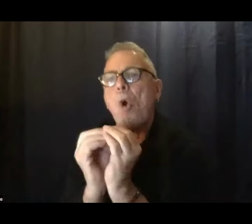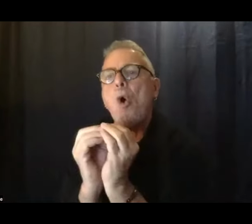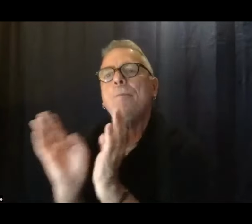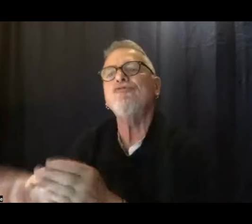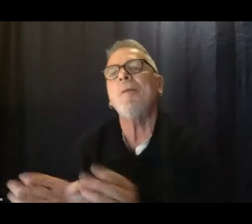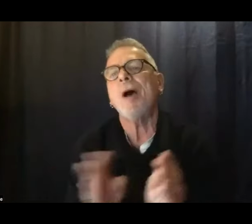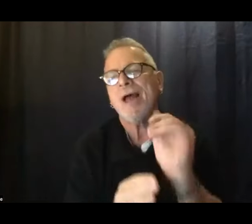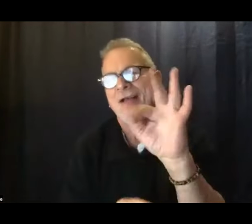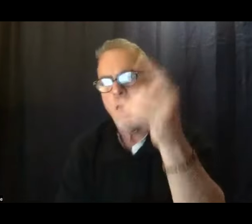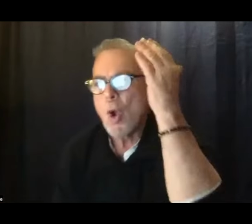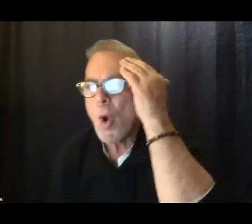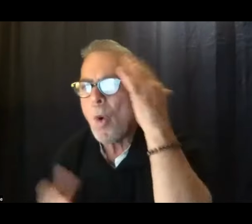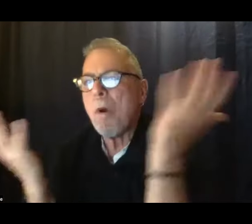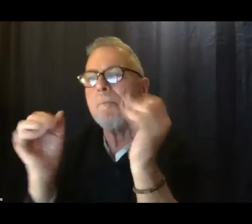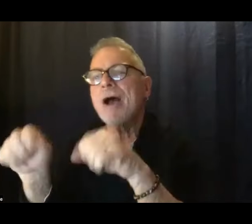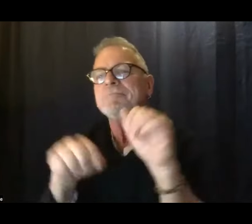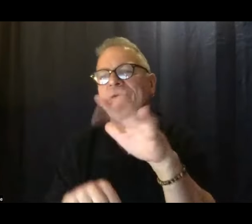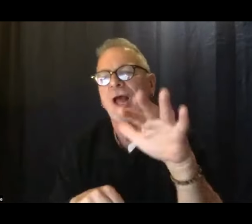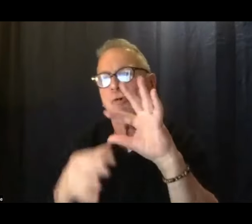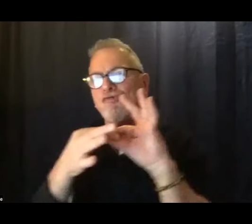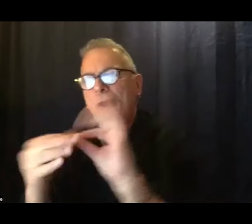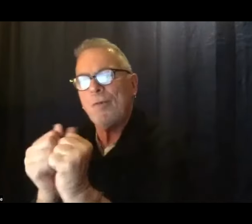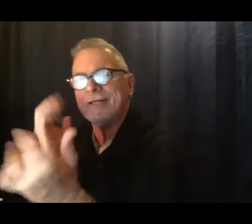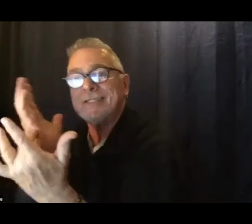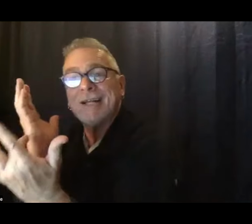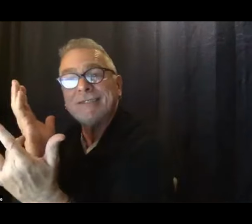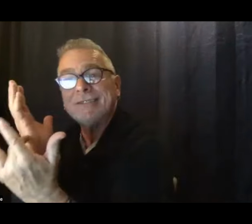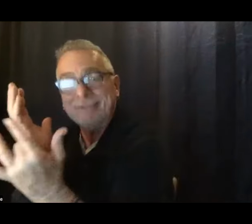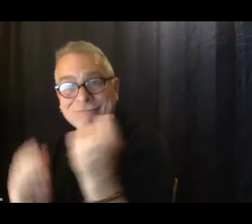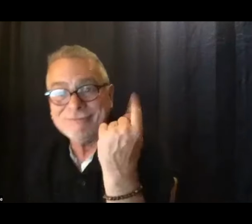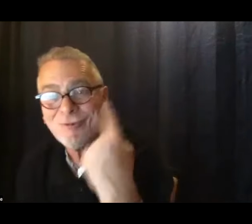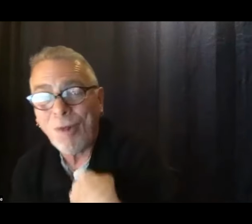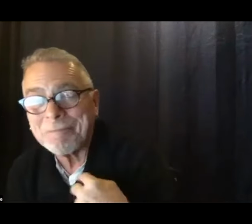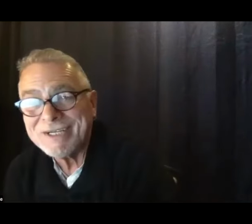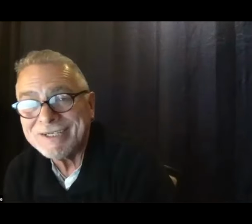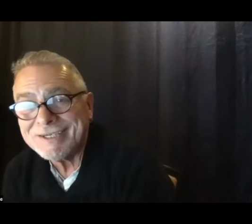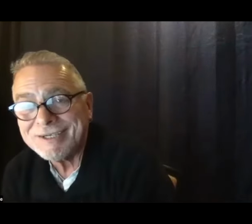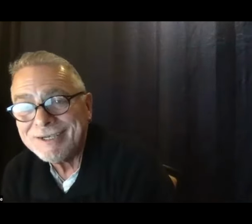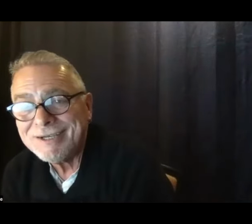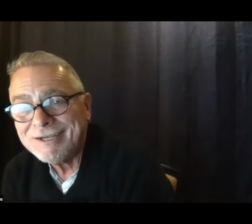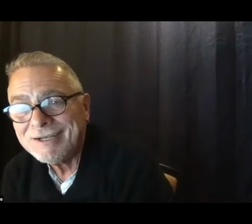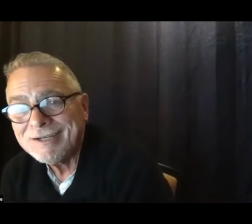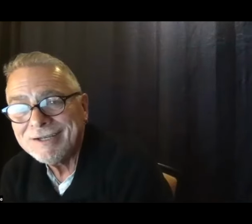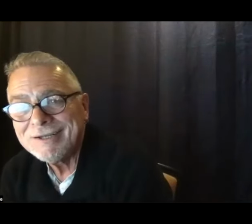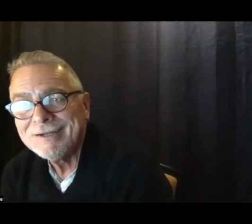going to just sort of prime the pump for that word that's coming up, right?